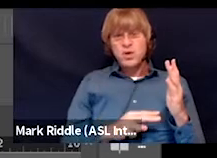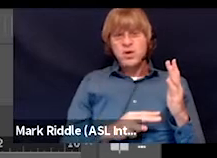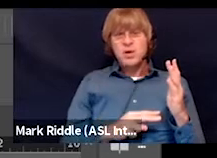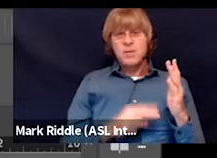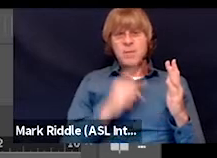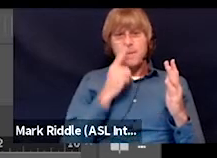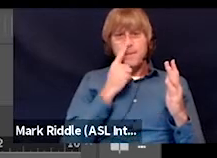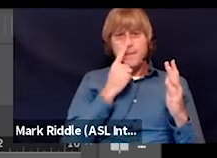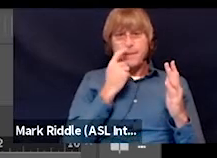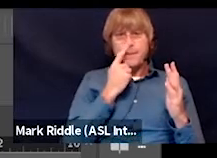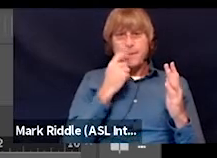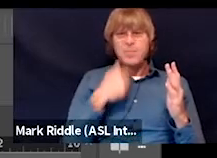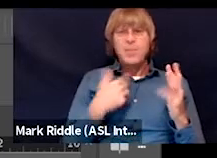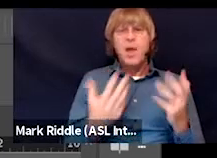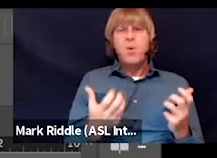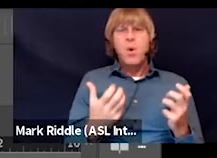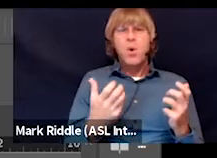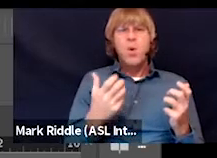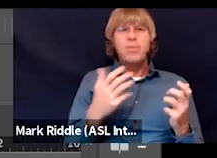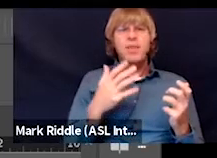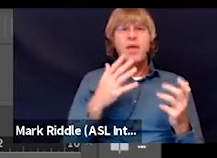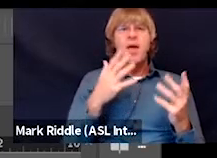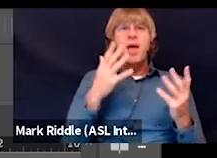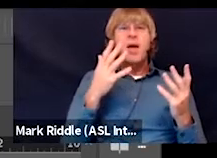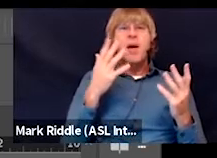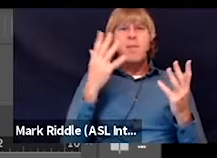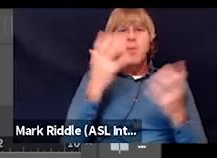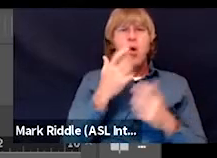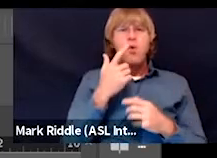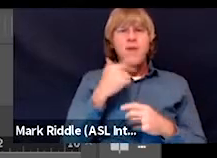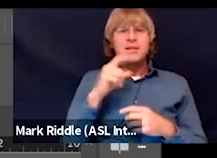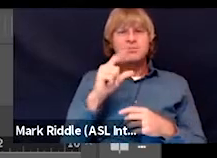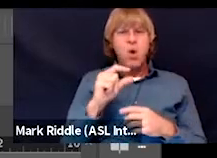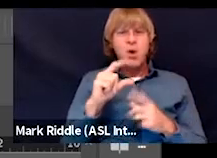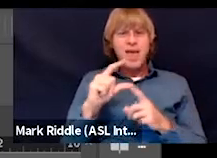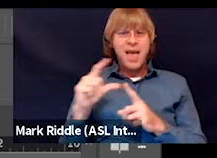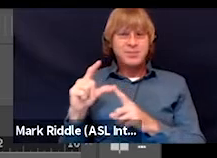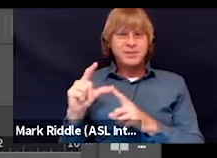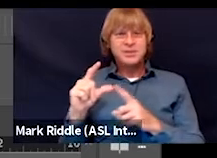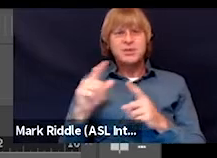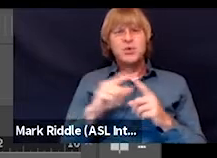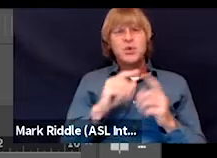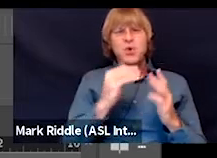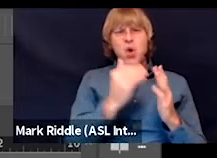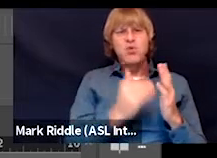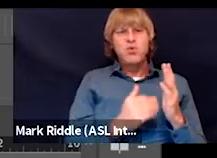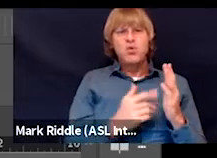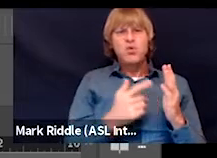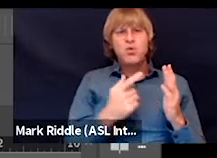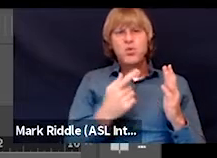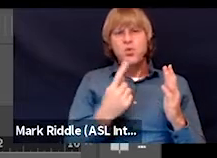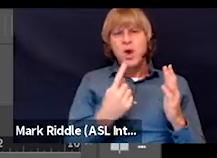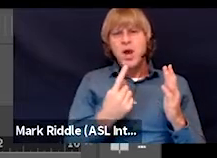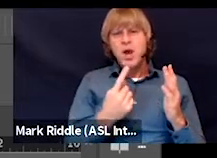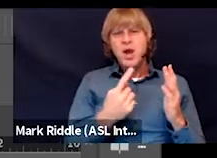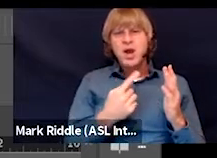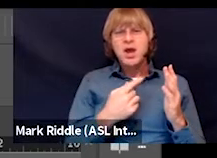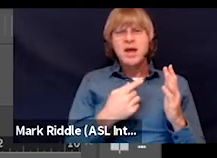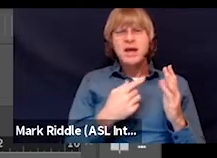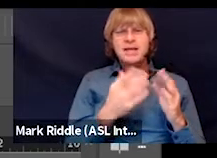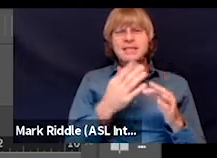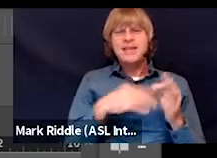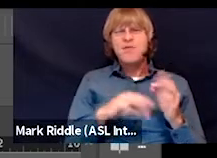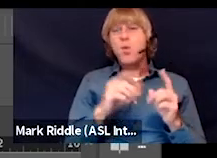want my bold red small caps to go through 1, instead